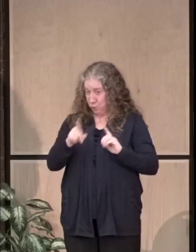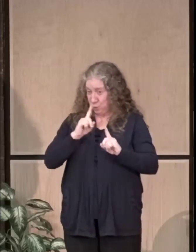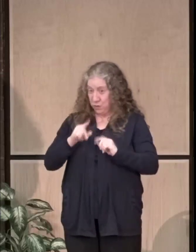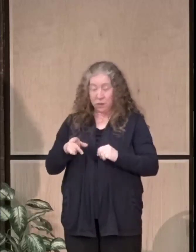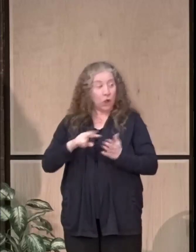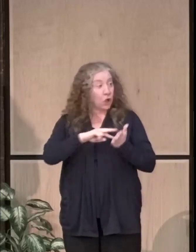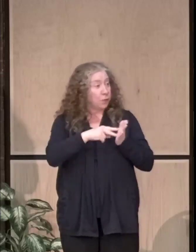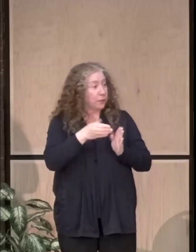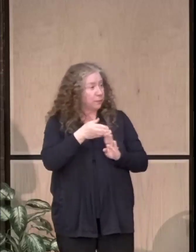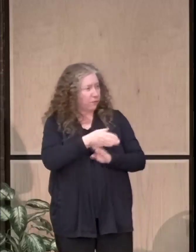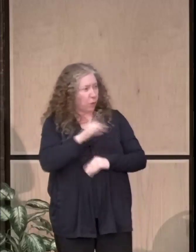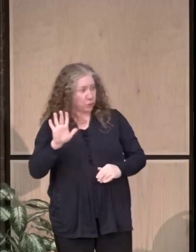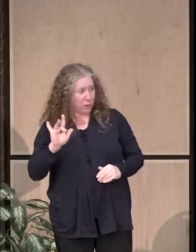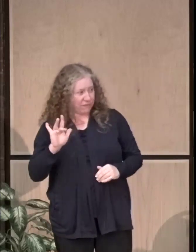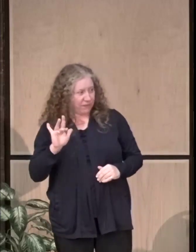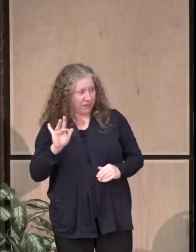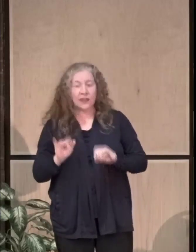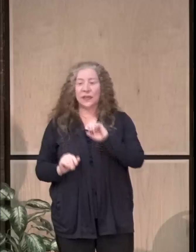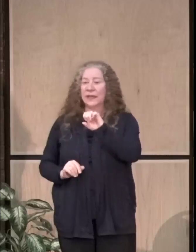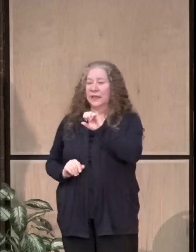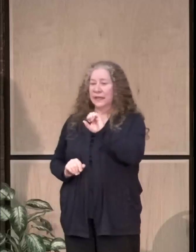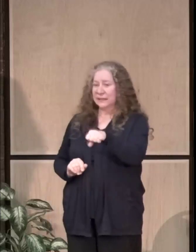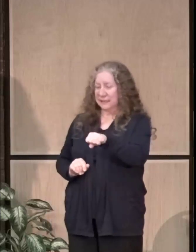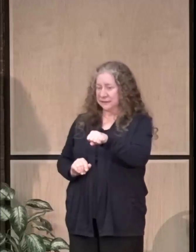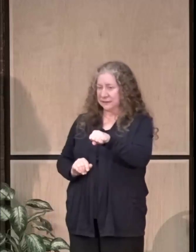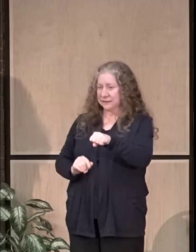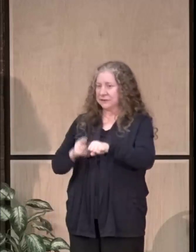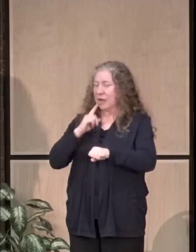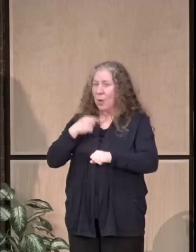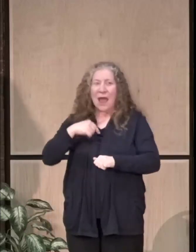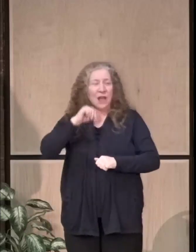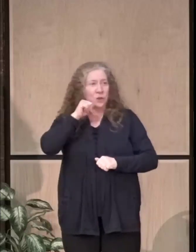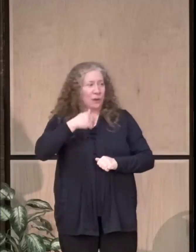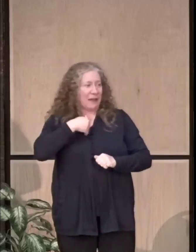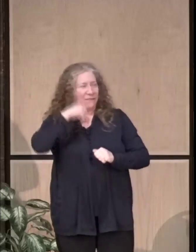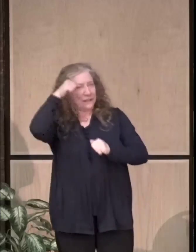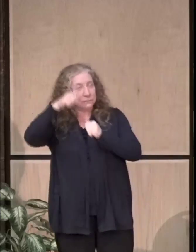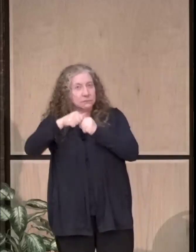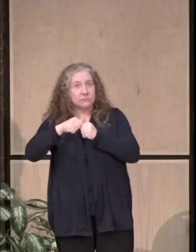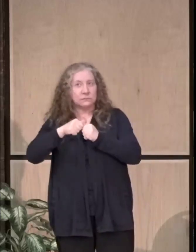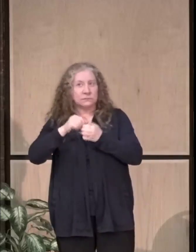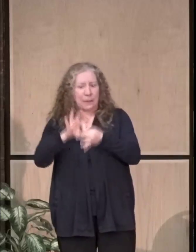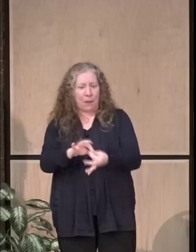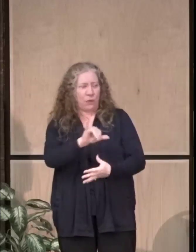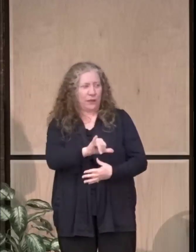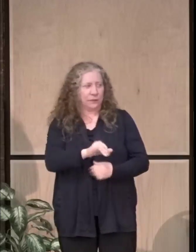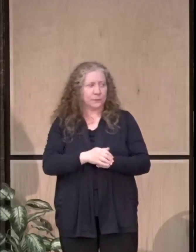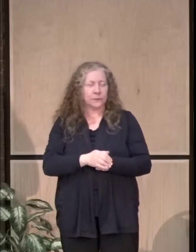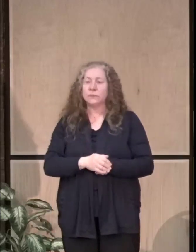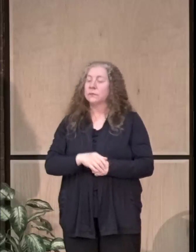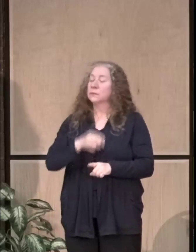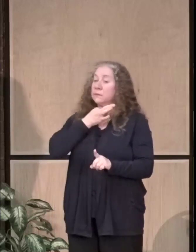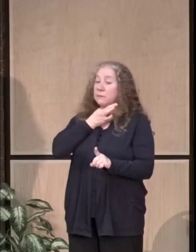Oh, before 25th? Yes, before the shooting. I cannot recall that I had a conversation with Hodgson specifically about that. Was Hodgson